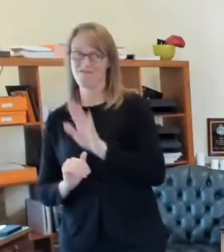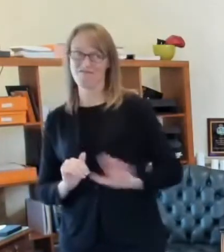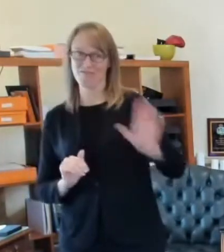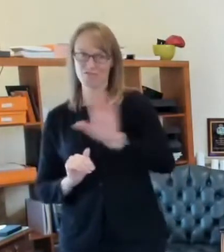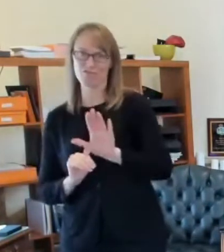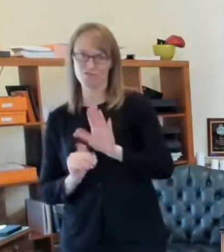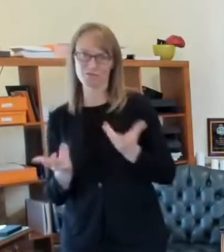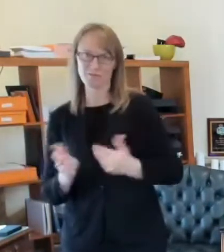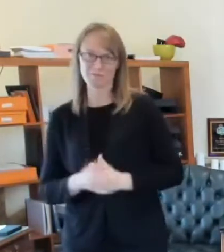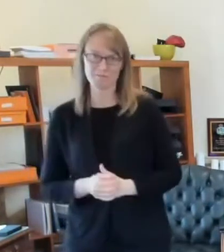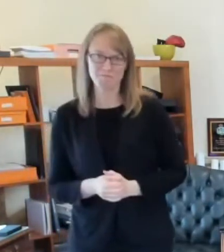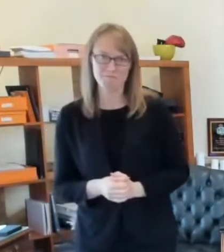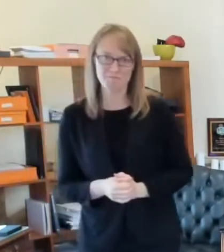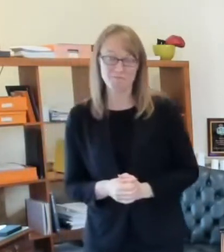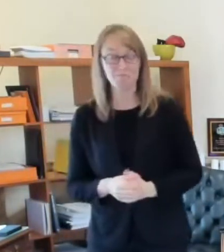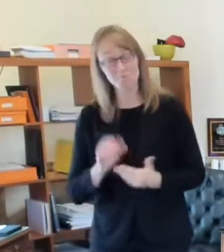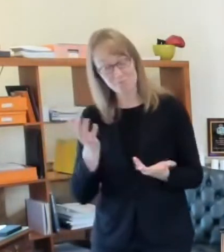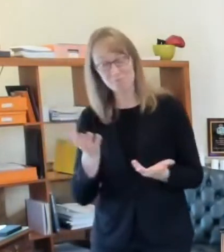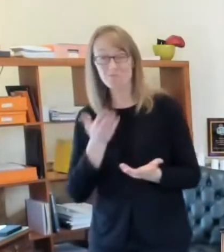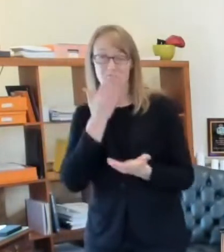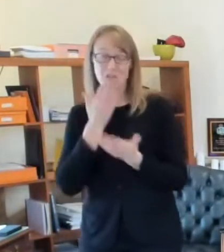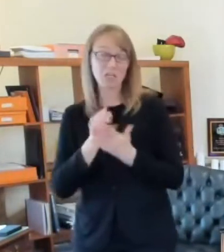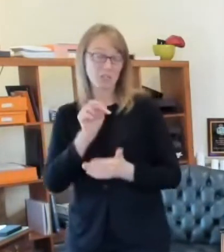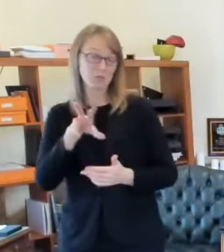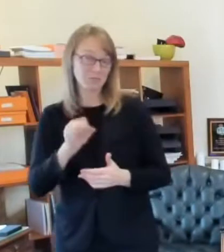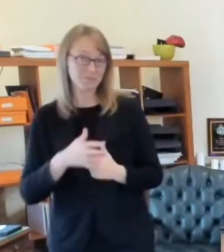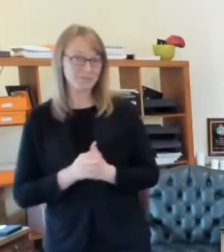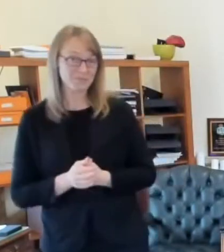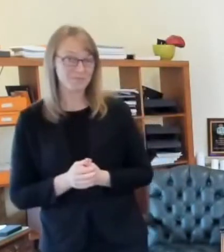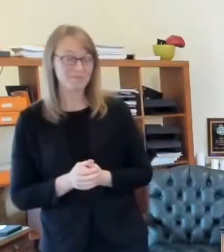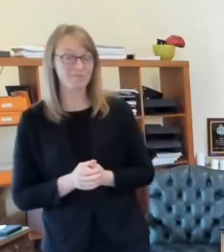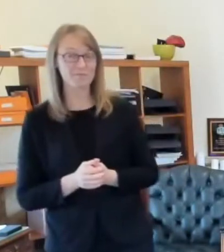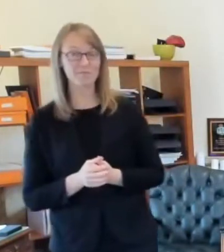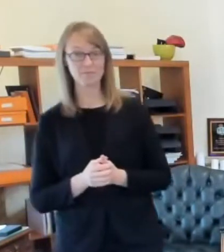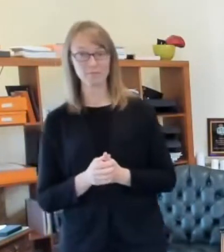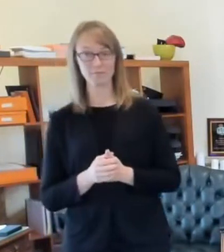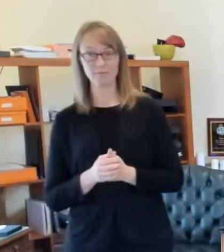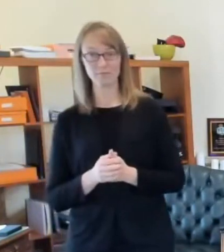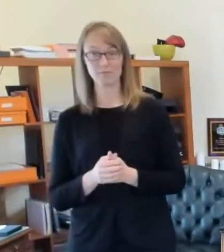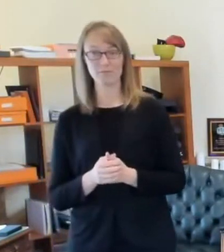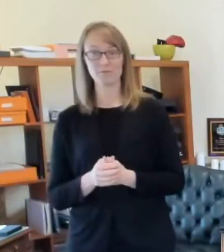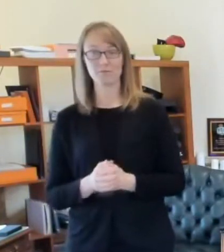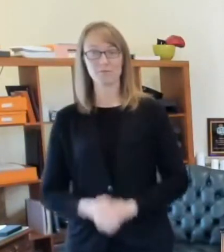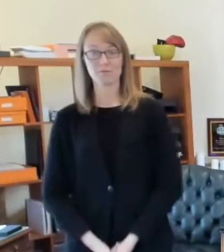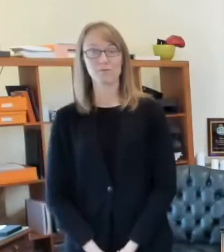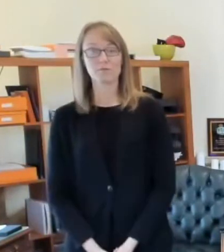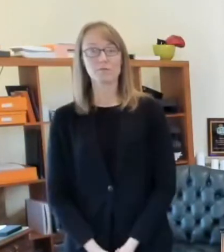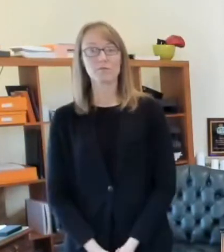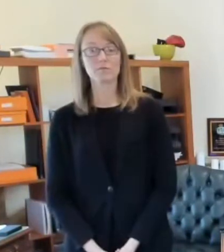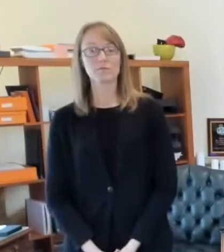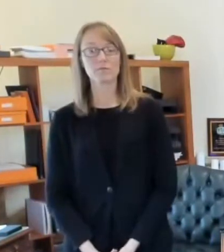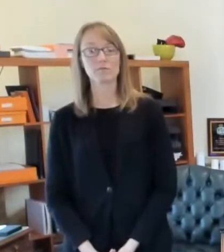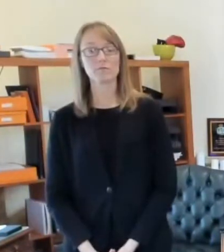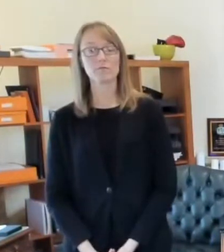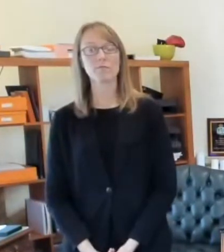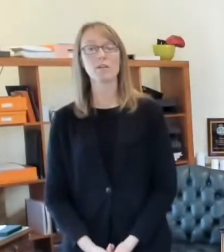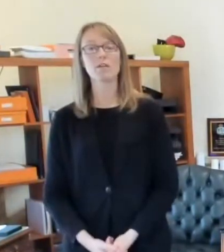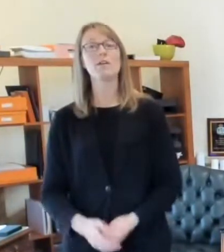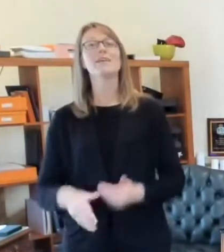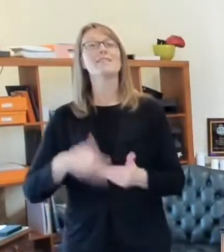So that's good. Couple of other things, talking about number of people in the